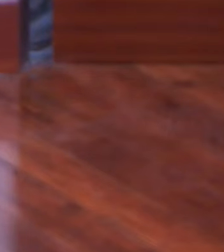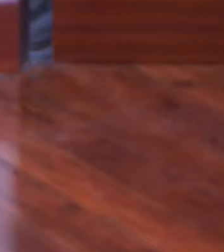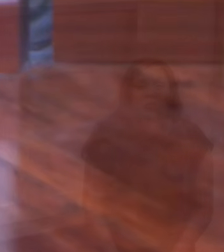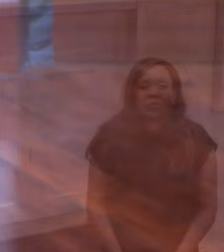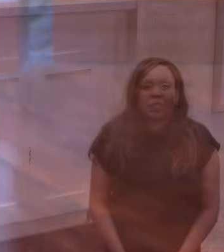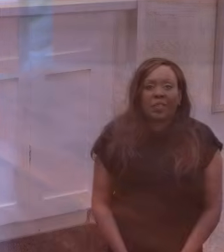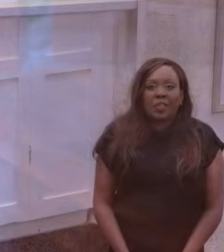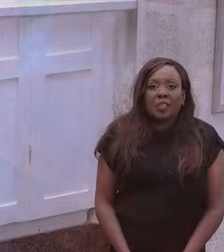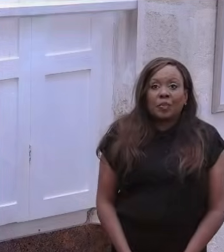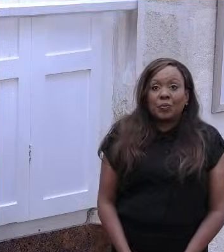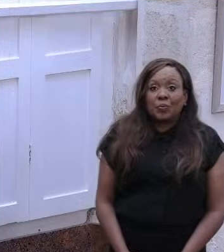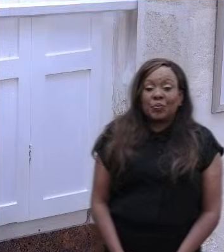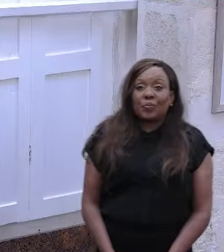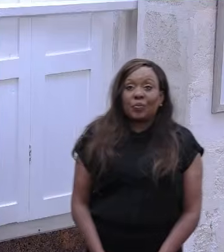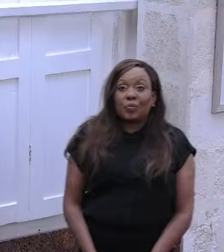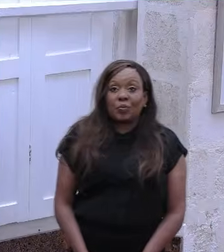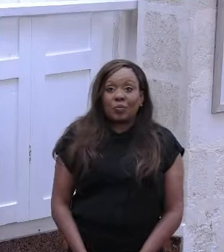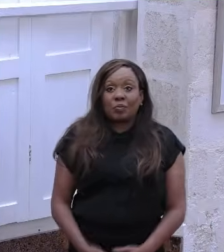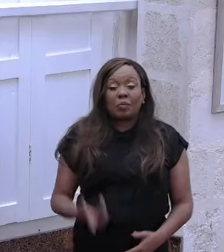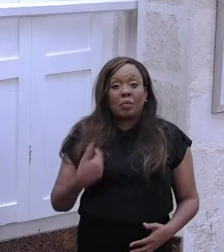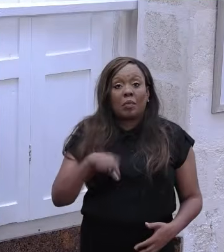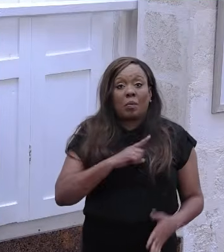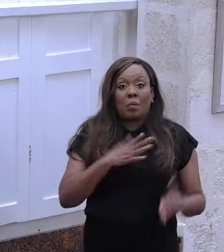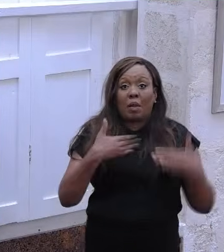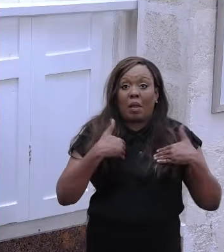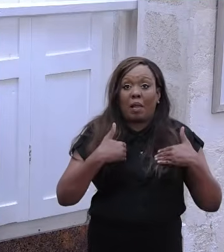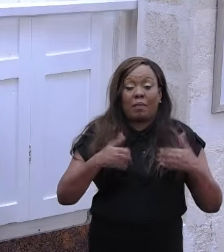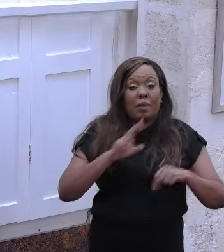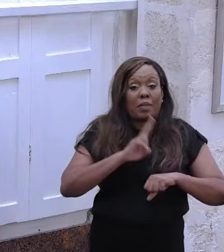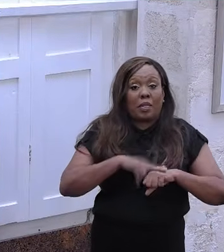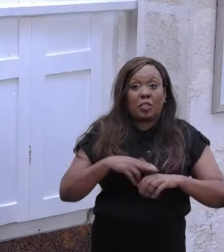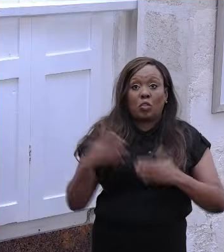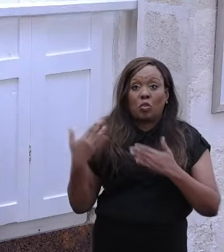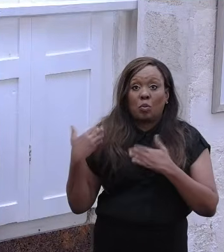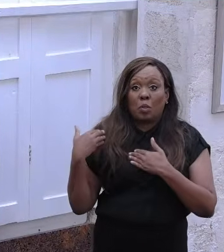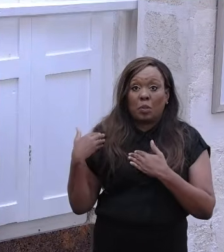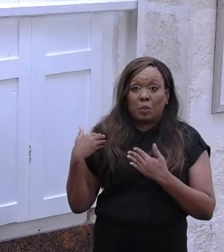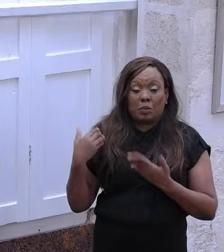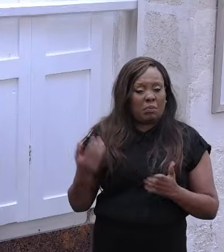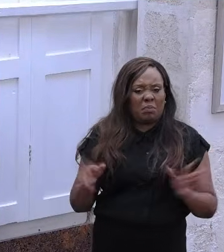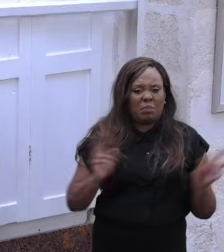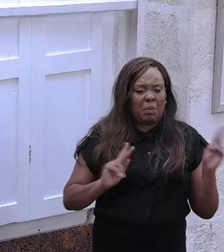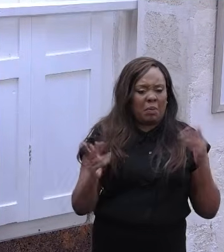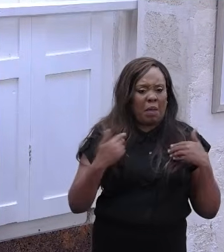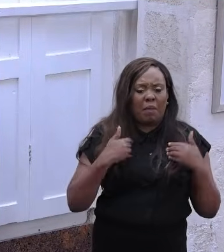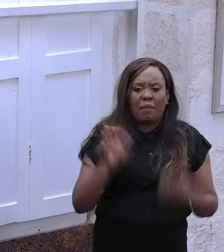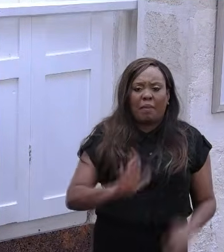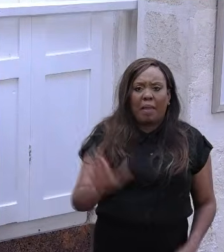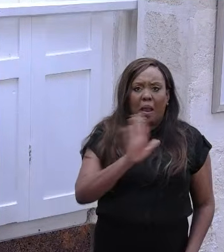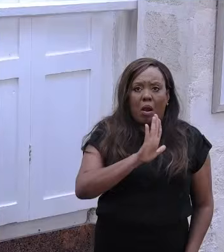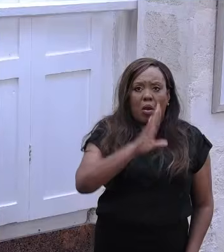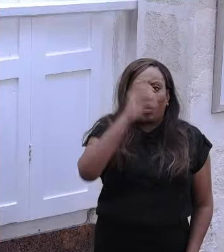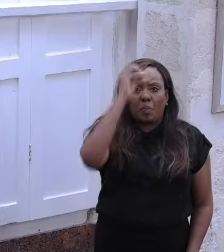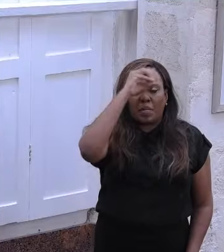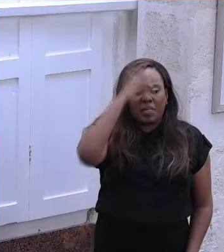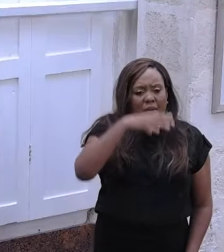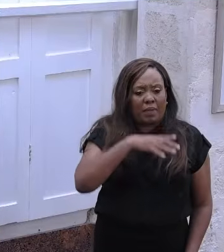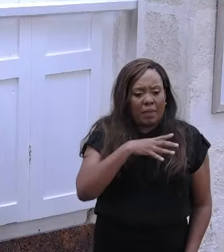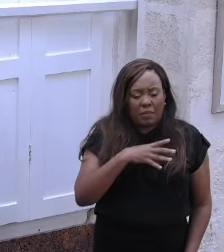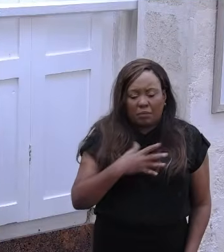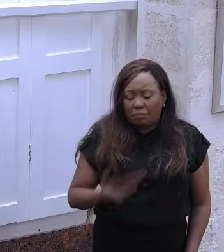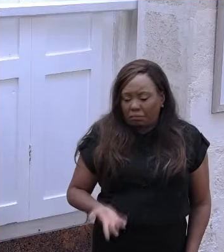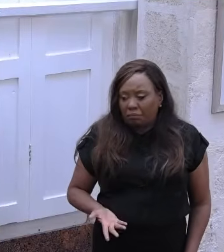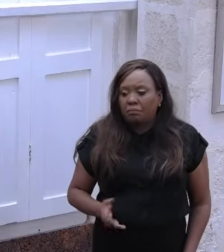to use. I have absolutely no problems with people presenting their opinion on what can be and what may not